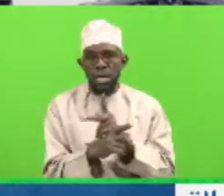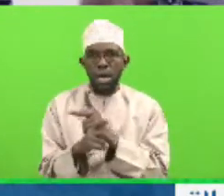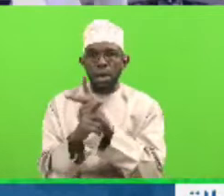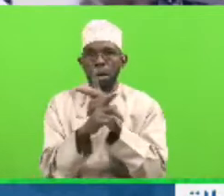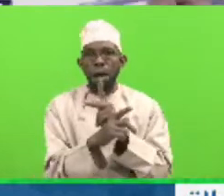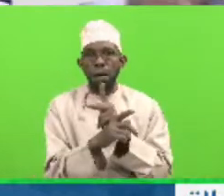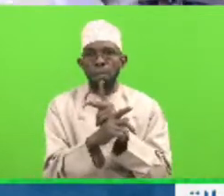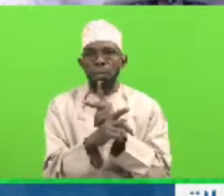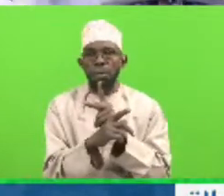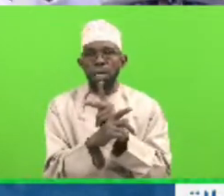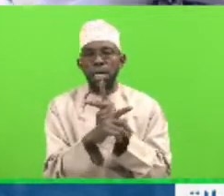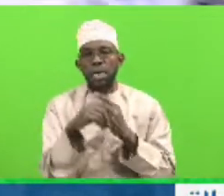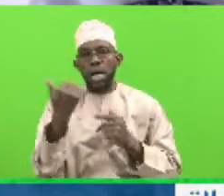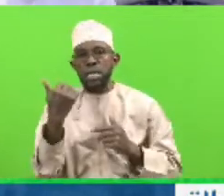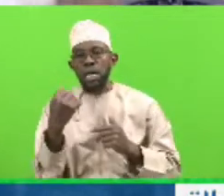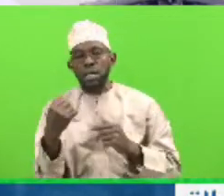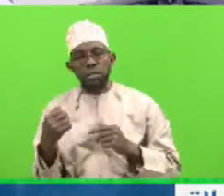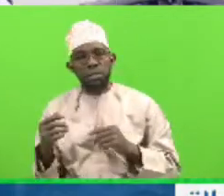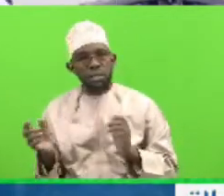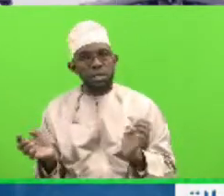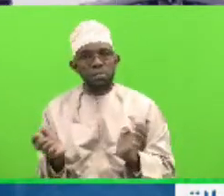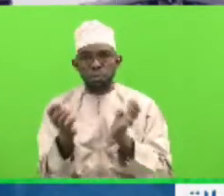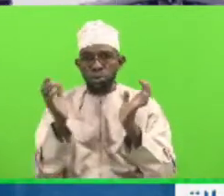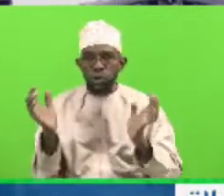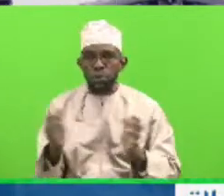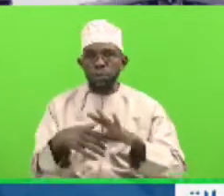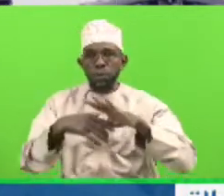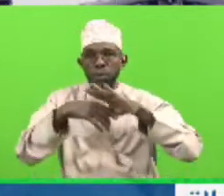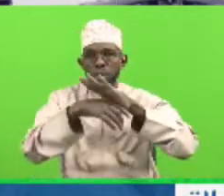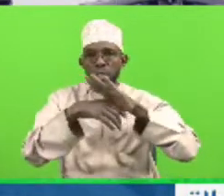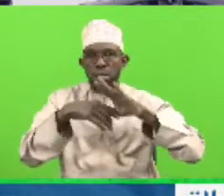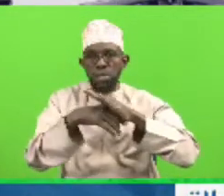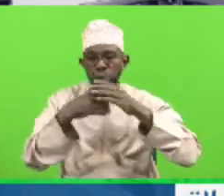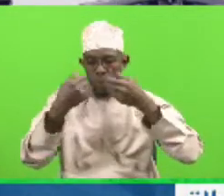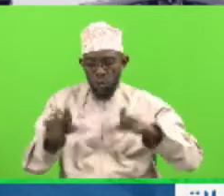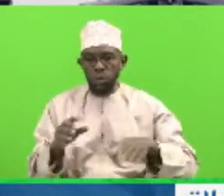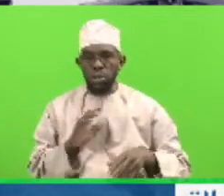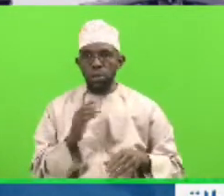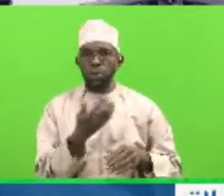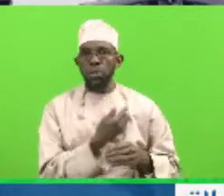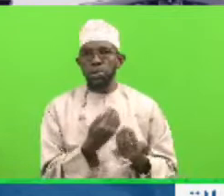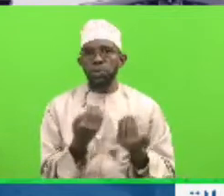parents, because there are others who are competing for that space to misguide our children.